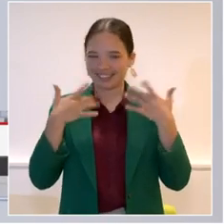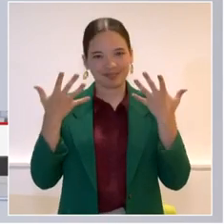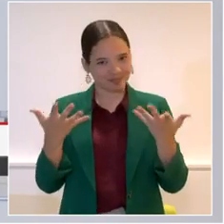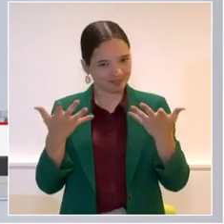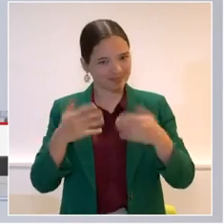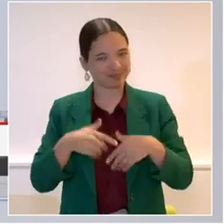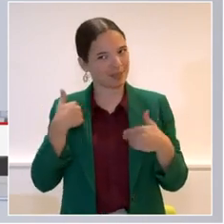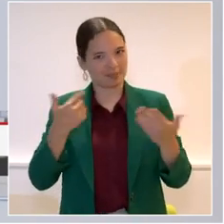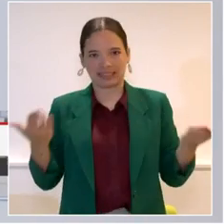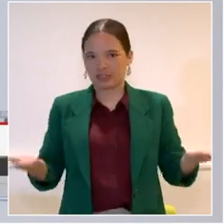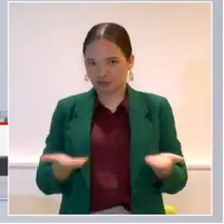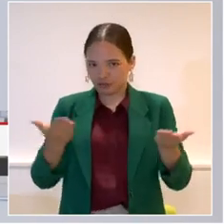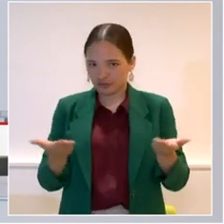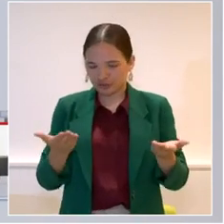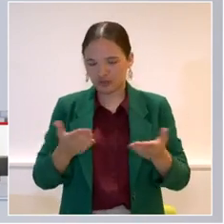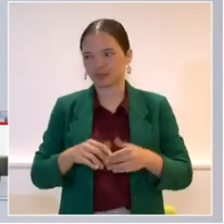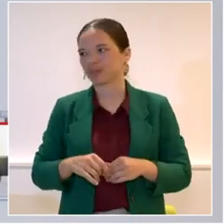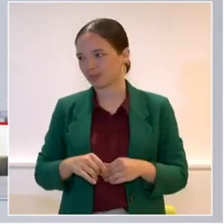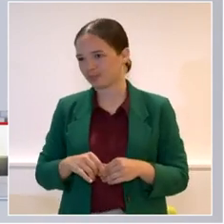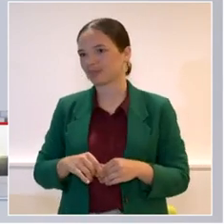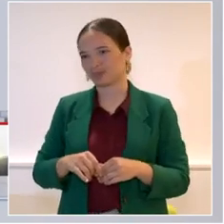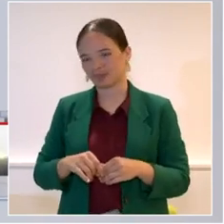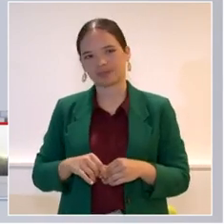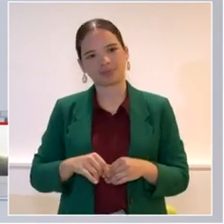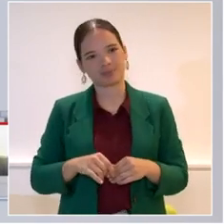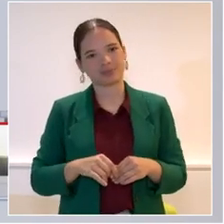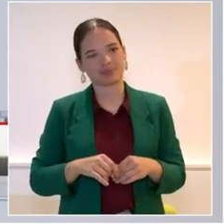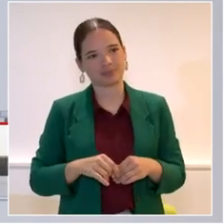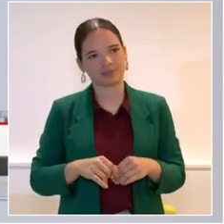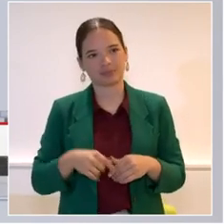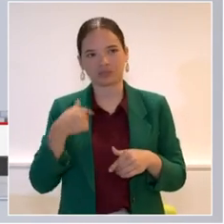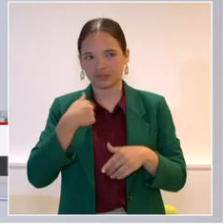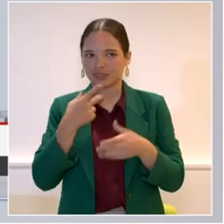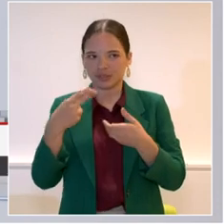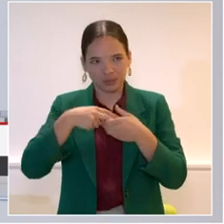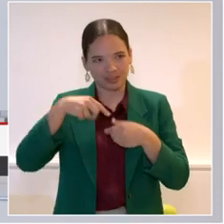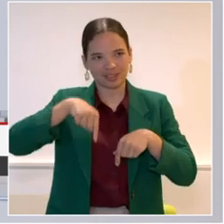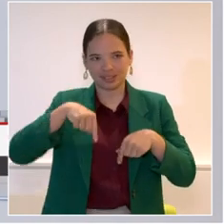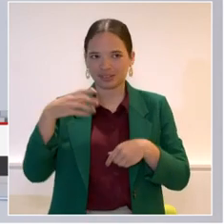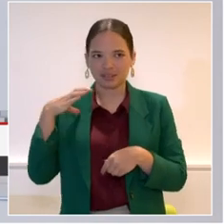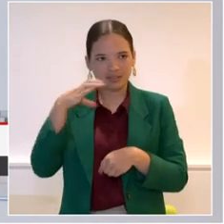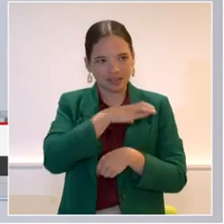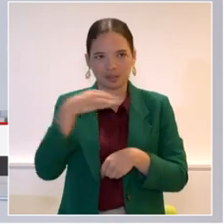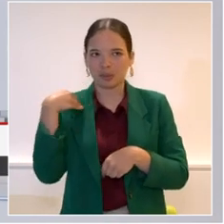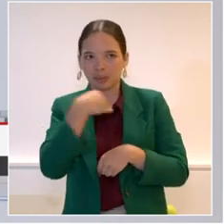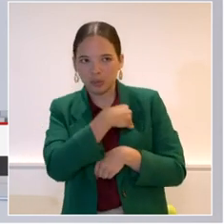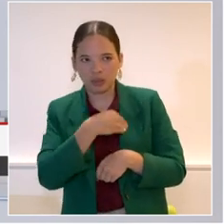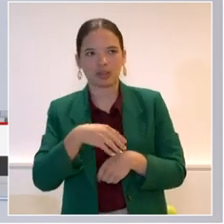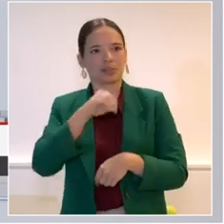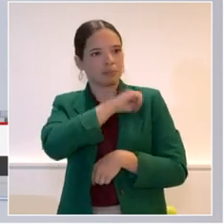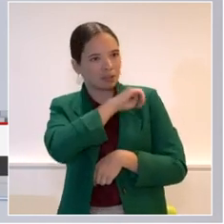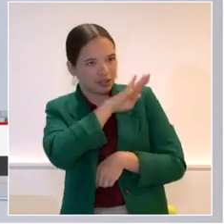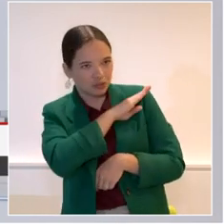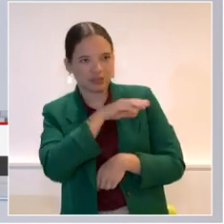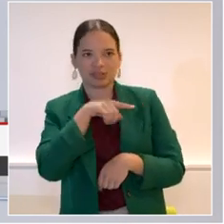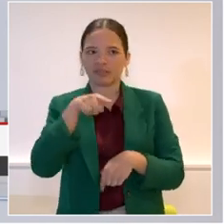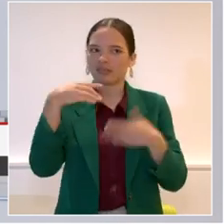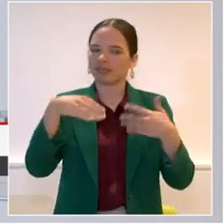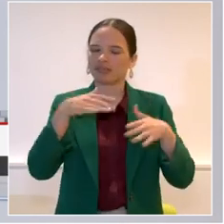Director Zeilinger, and my council colleague, Brianna Doe, who chairs our Human Services